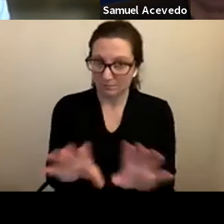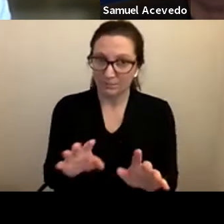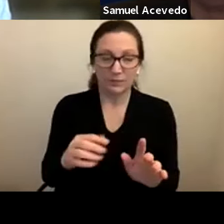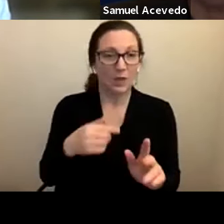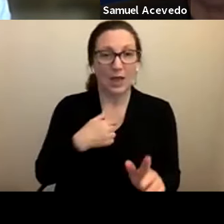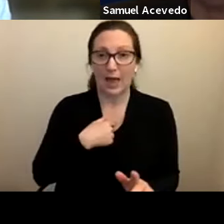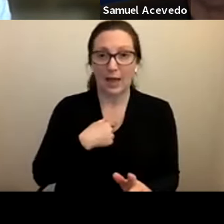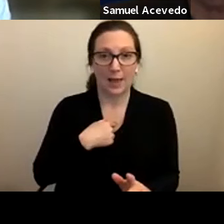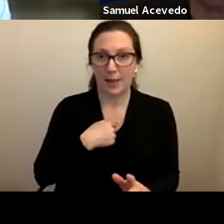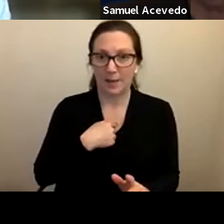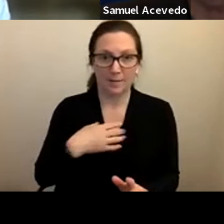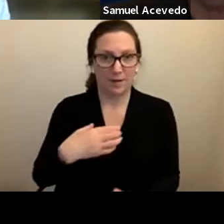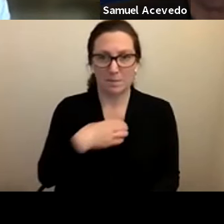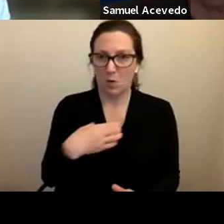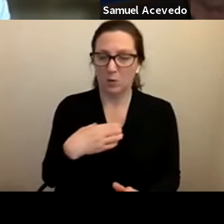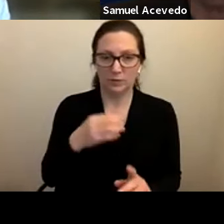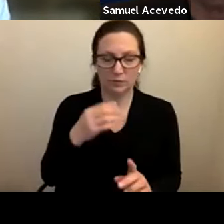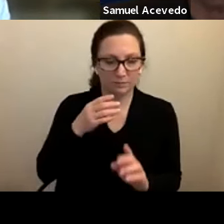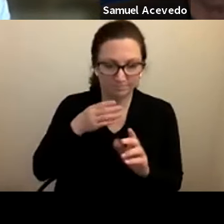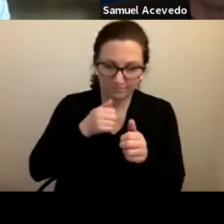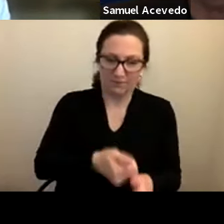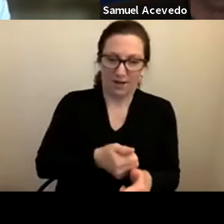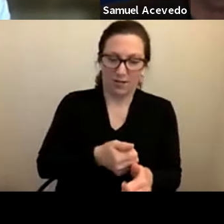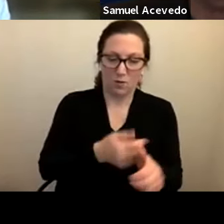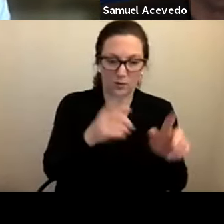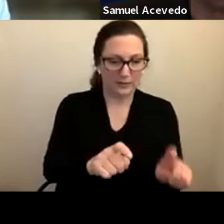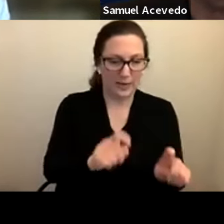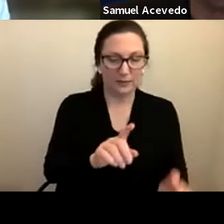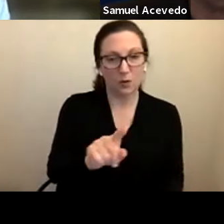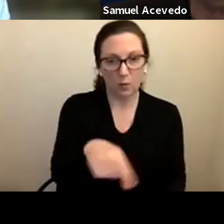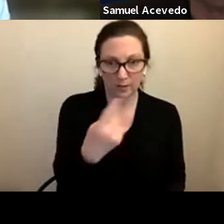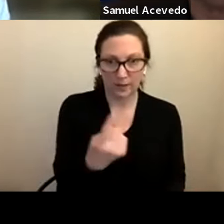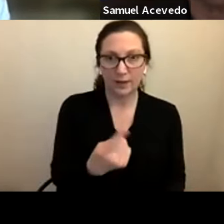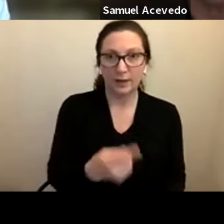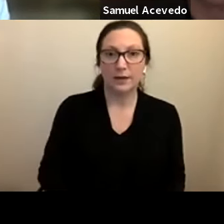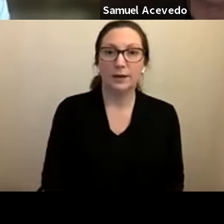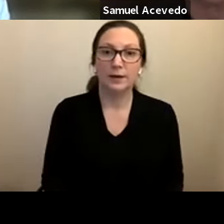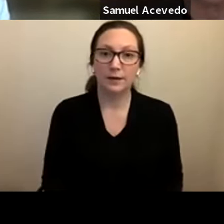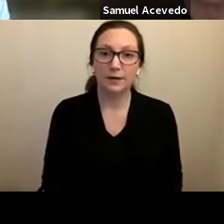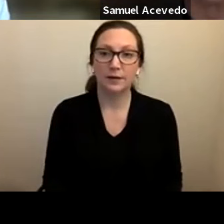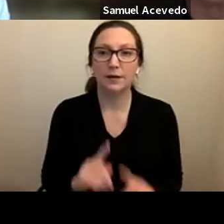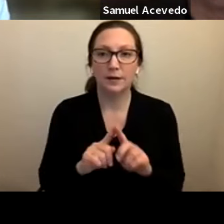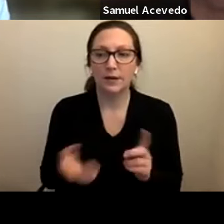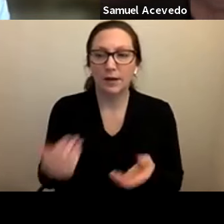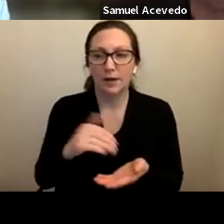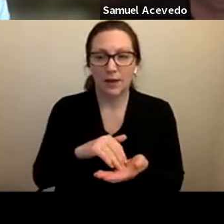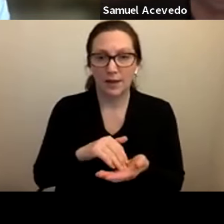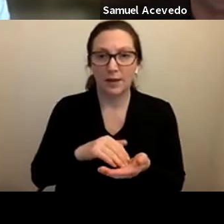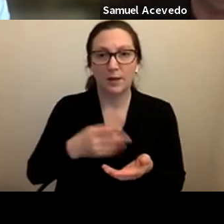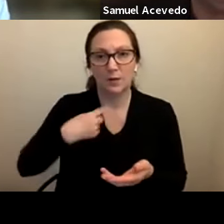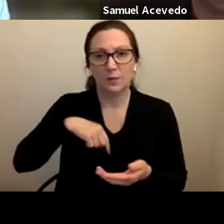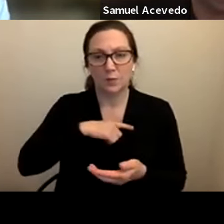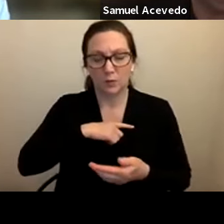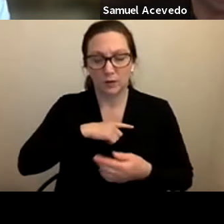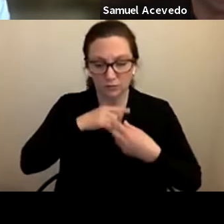to a straight exam. But again, we are struggling with how